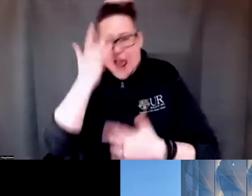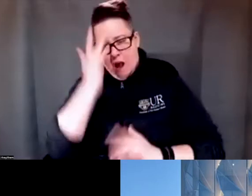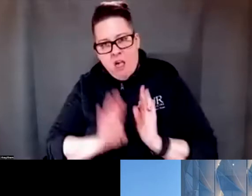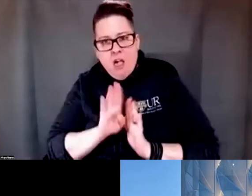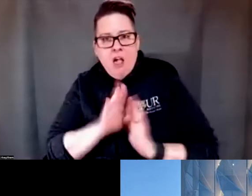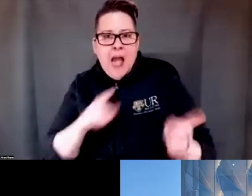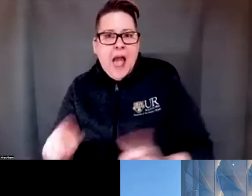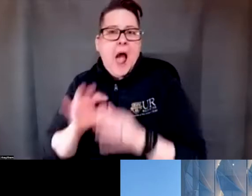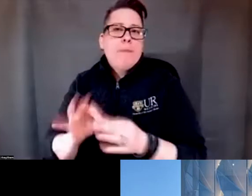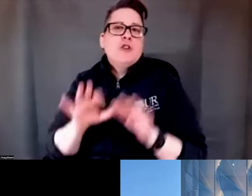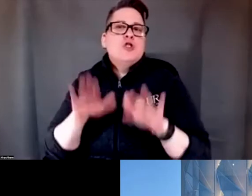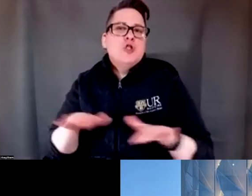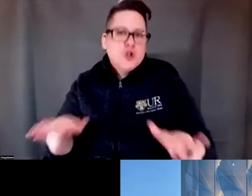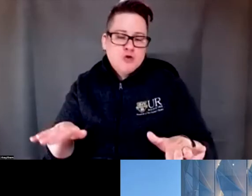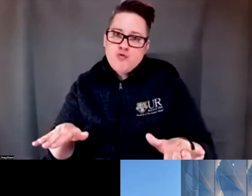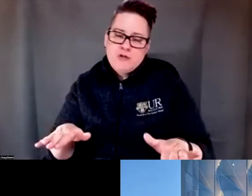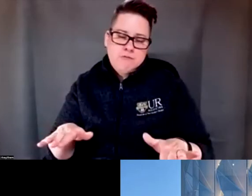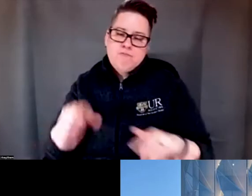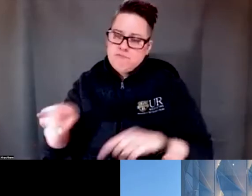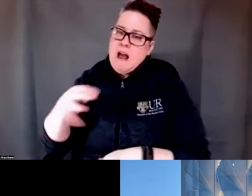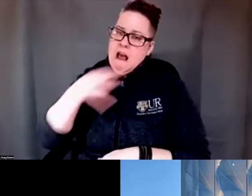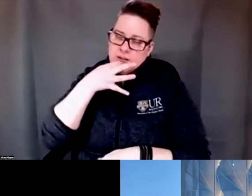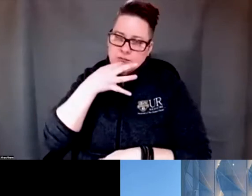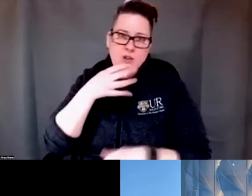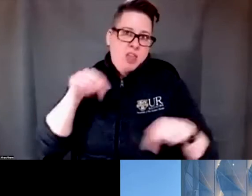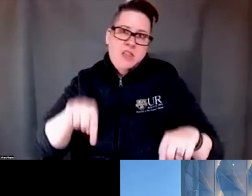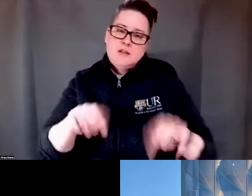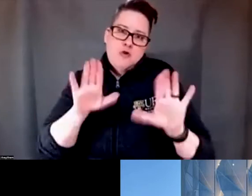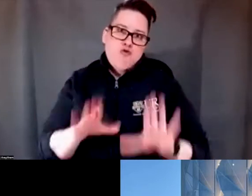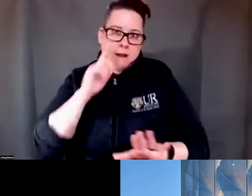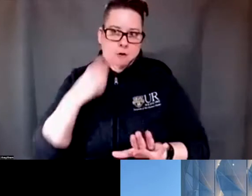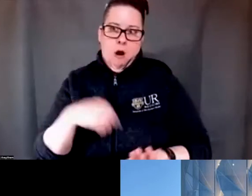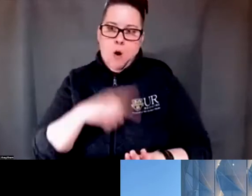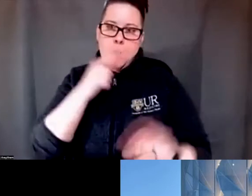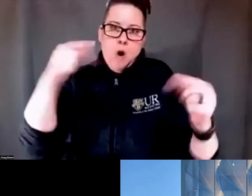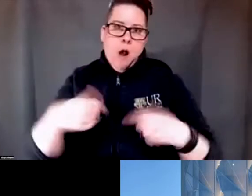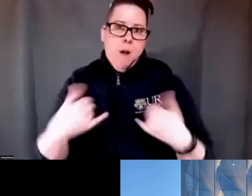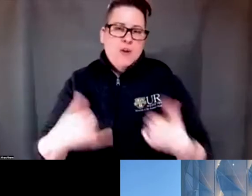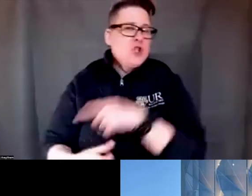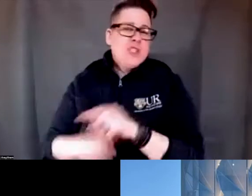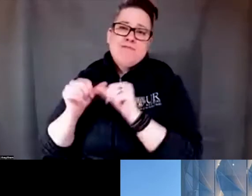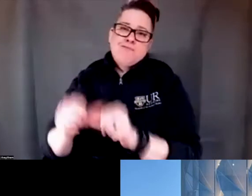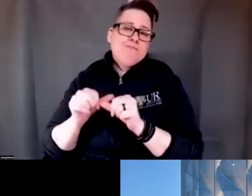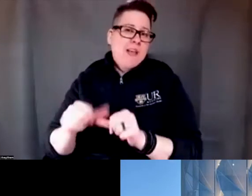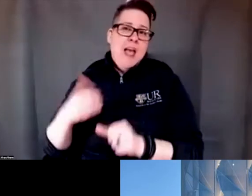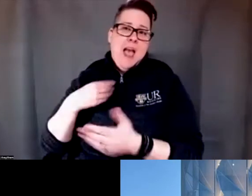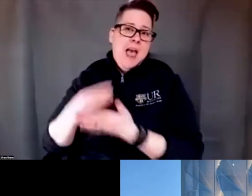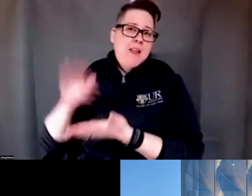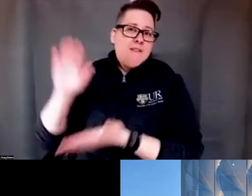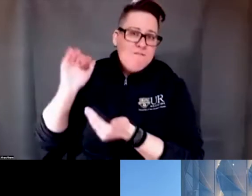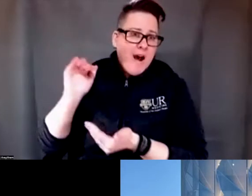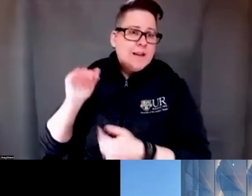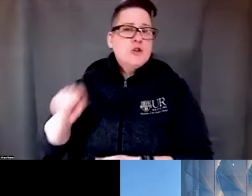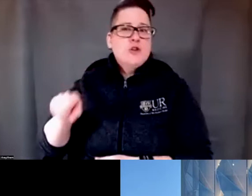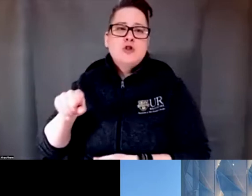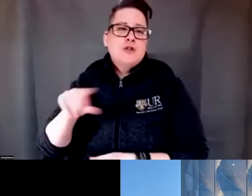among children. And this is really a treat for all of us who are attending this. She's been continuously funded. She has been